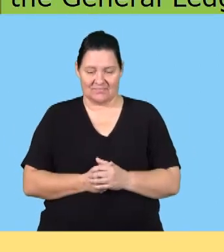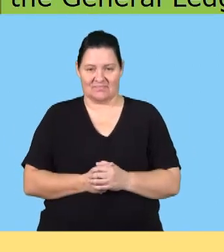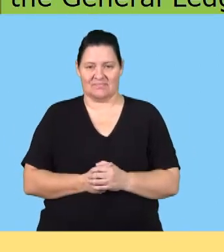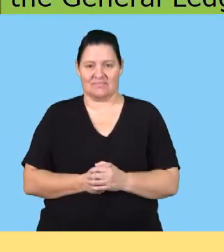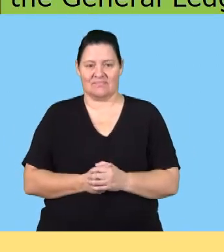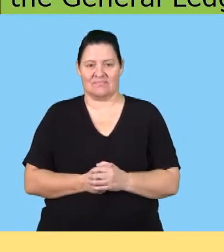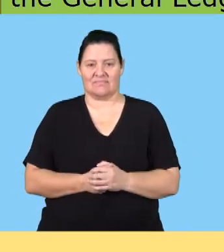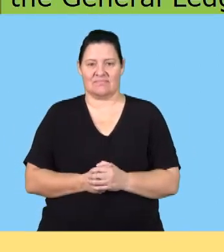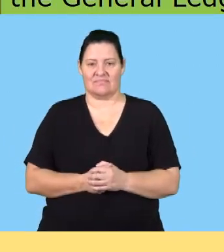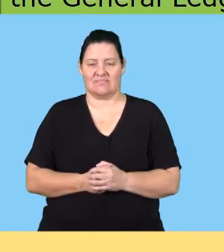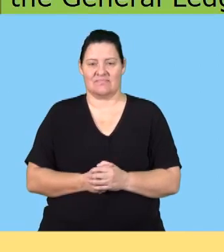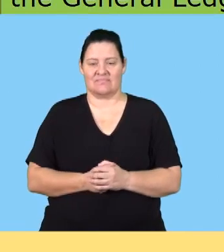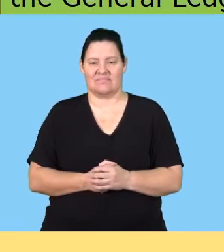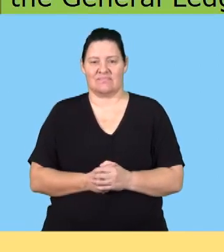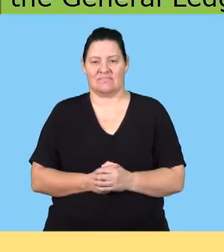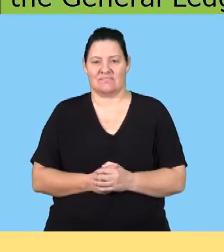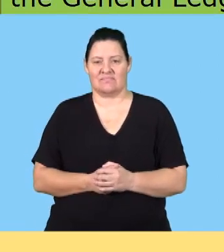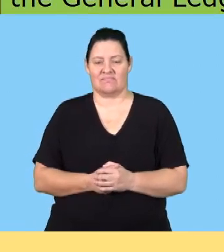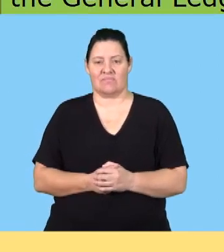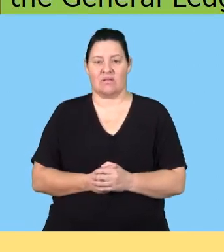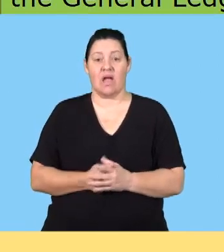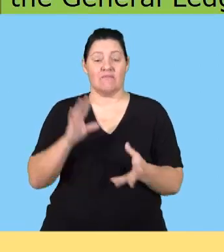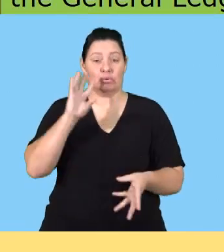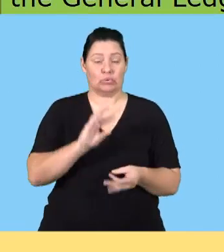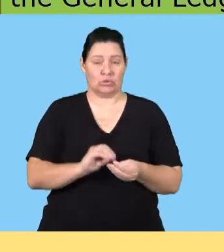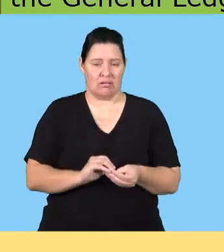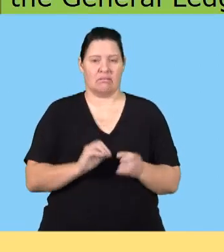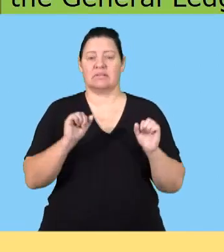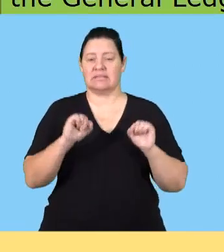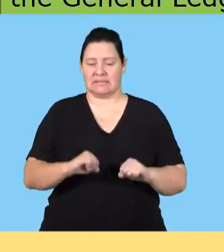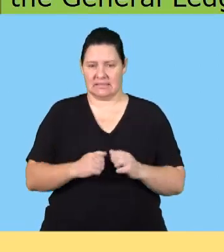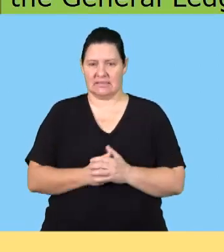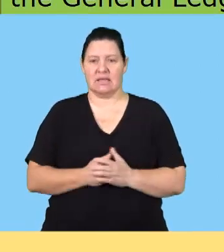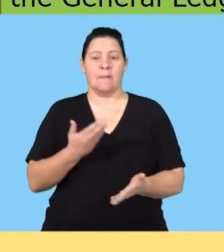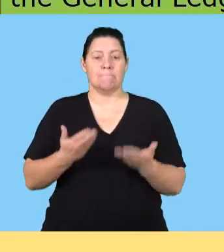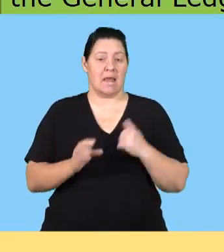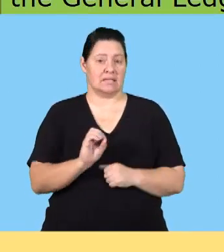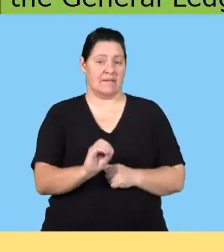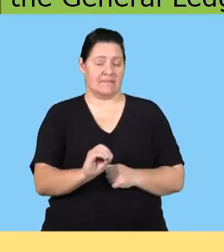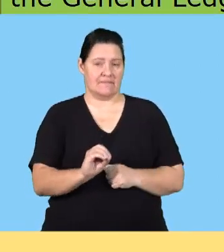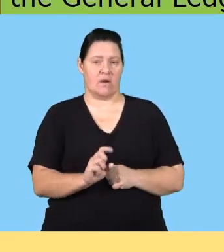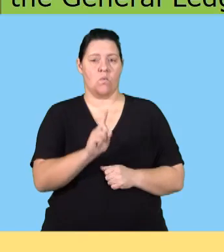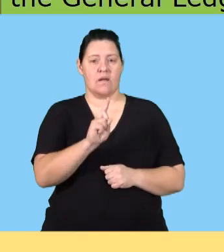decreases on the credit side. Do I have a total? Yes, I have a balance here,